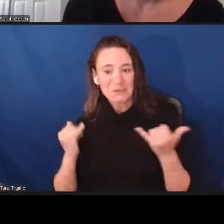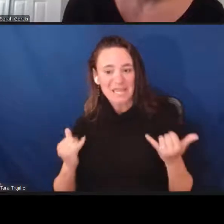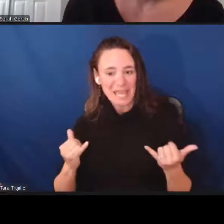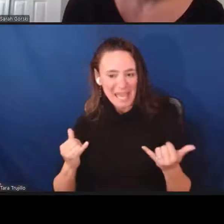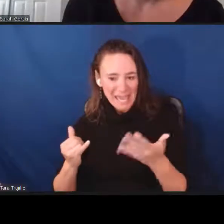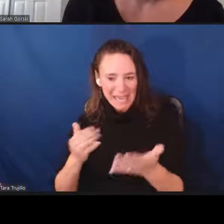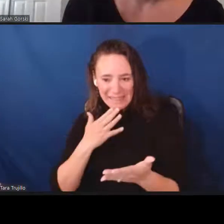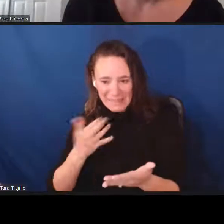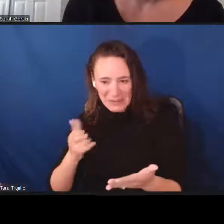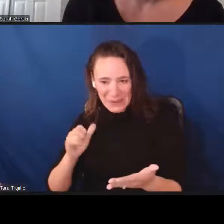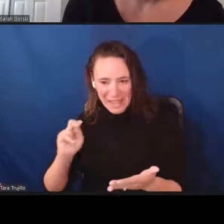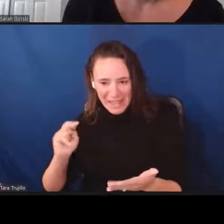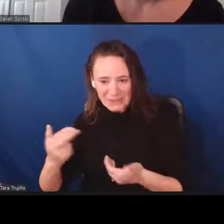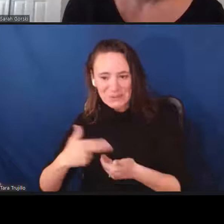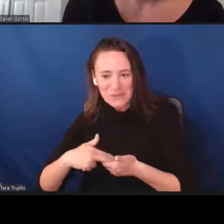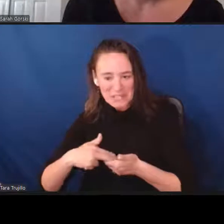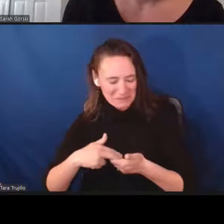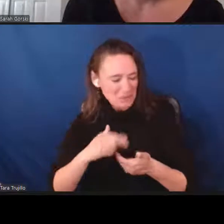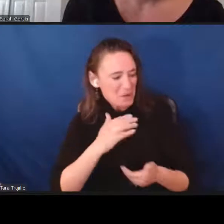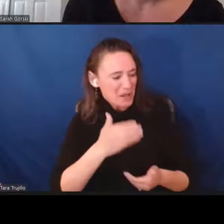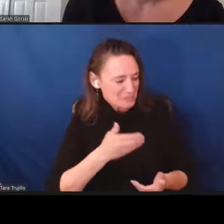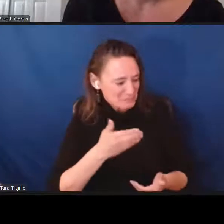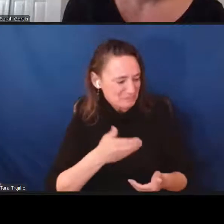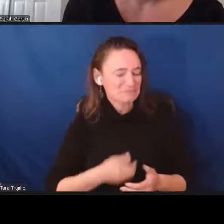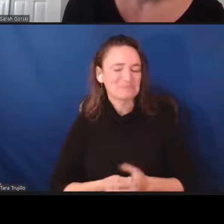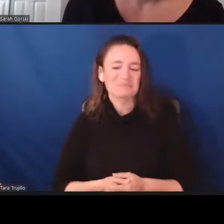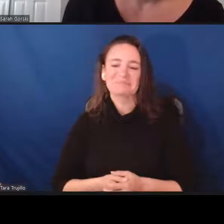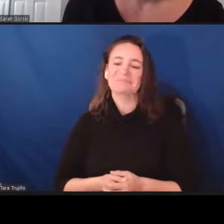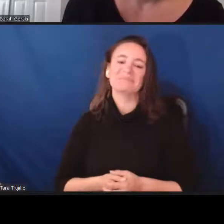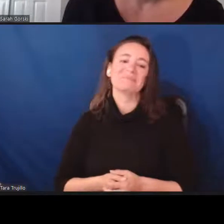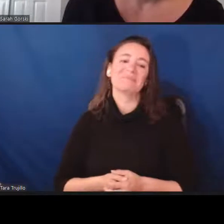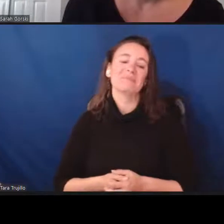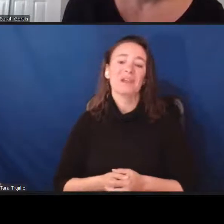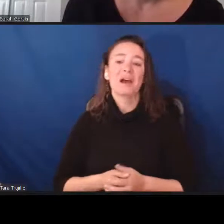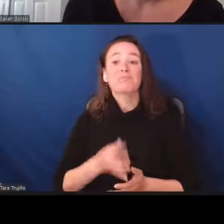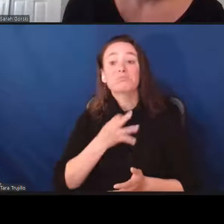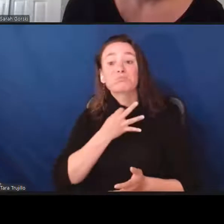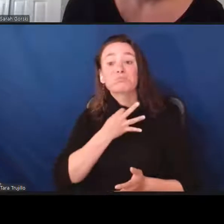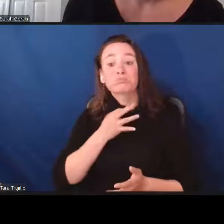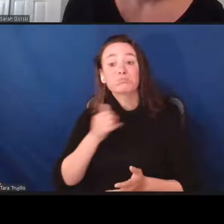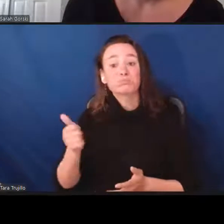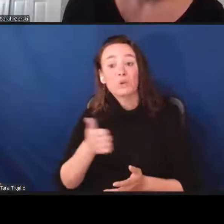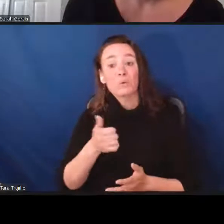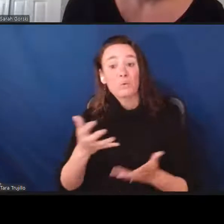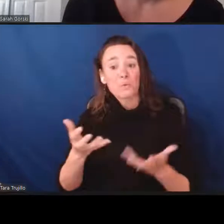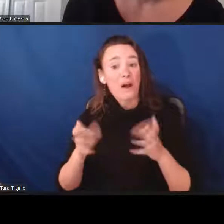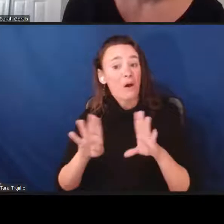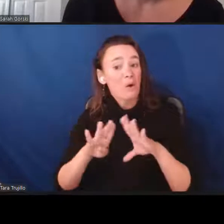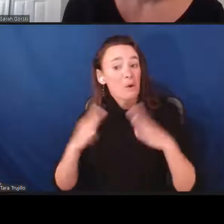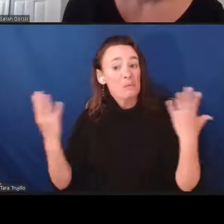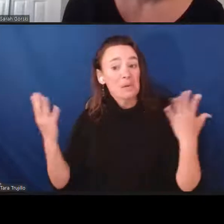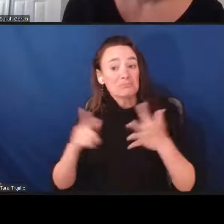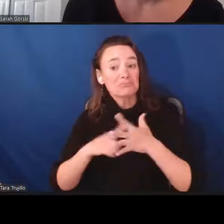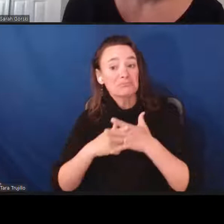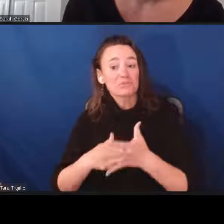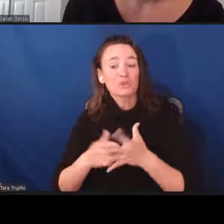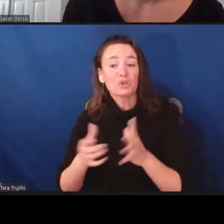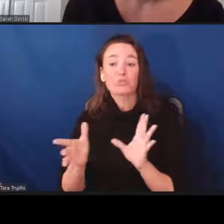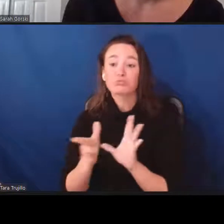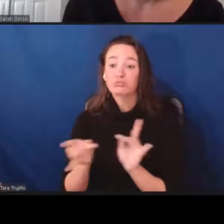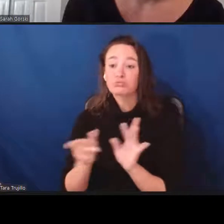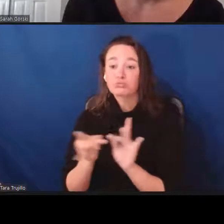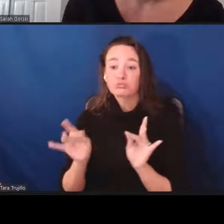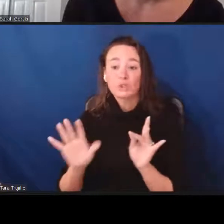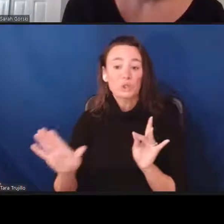on. And I am wondering if you would like to open by just telling us a little bit about your